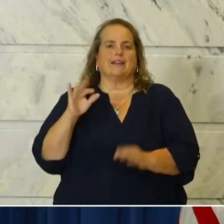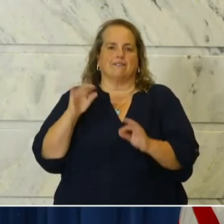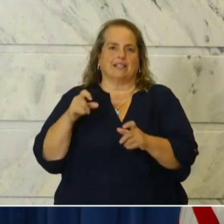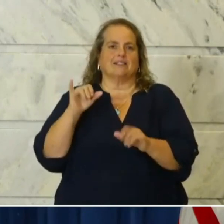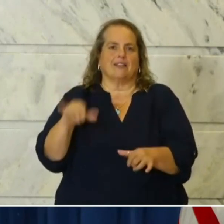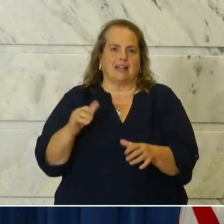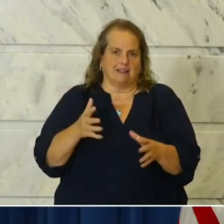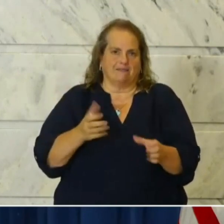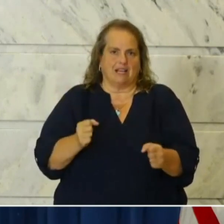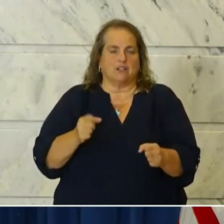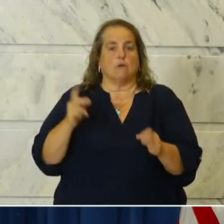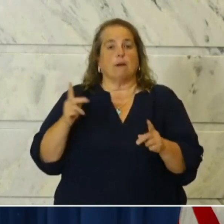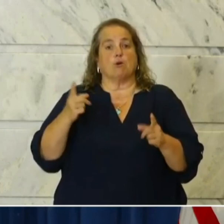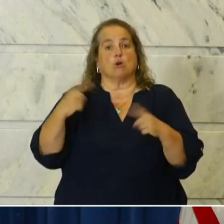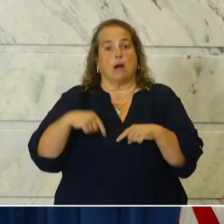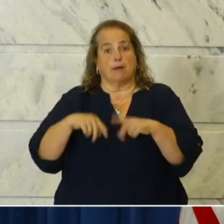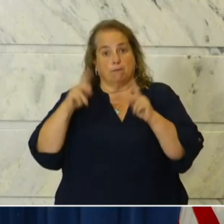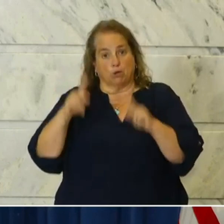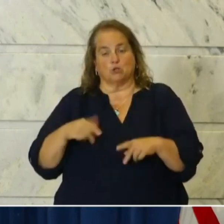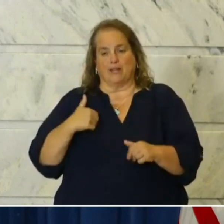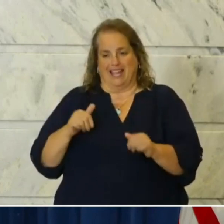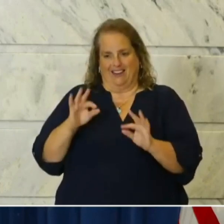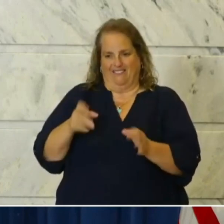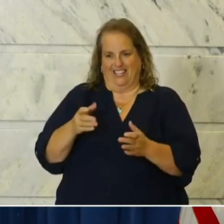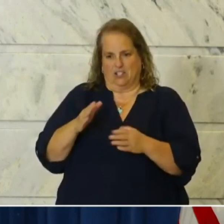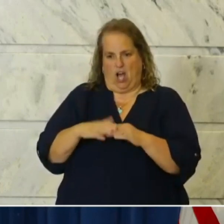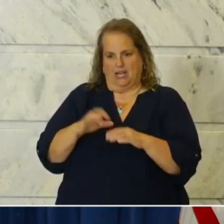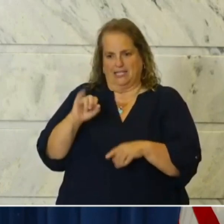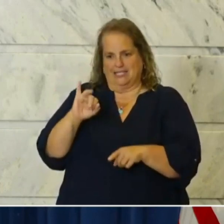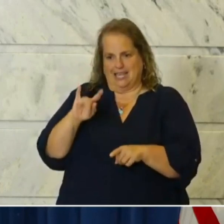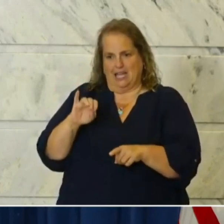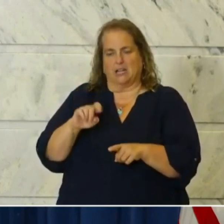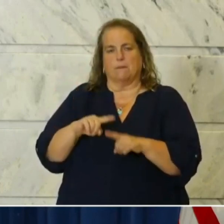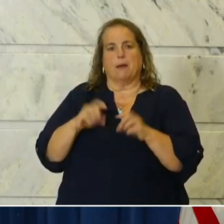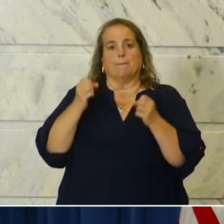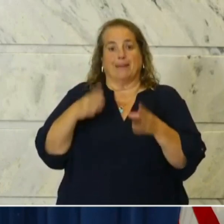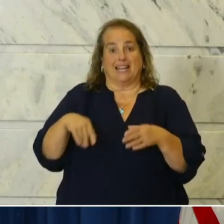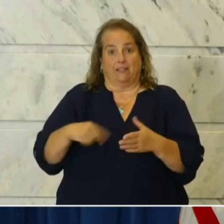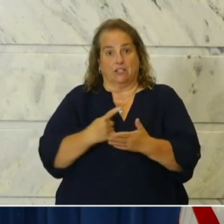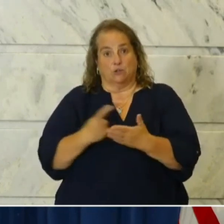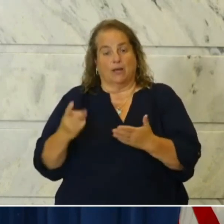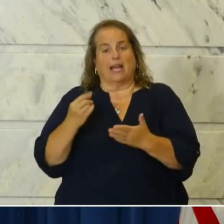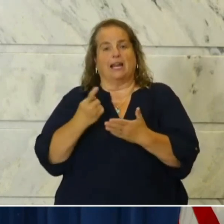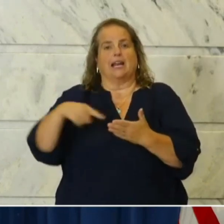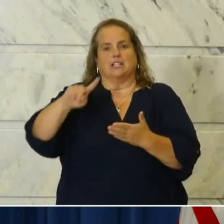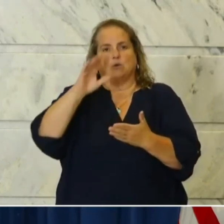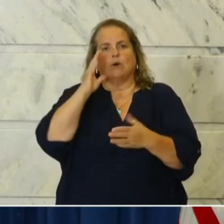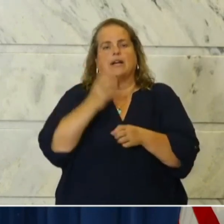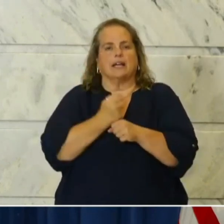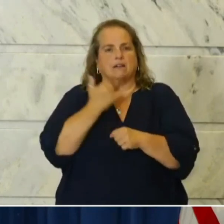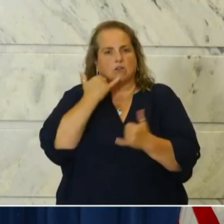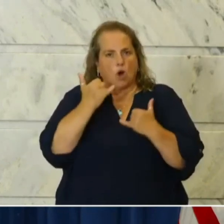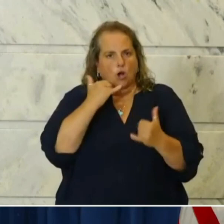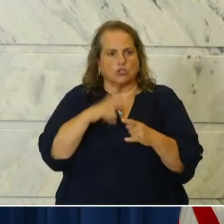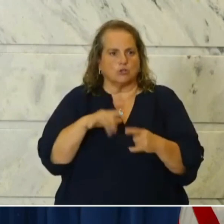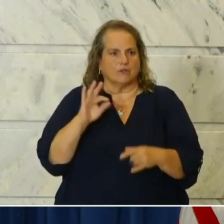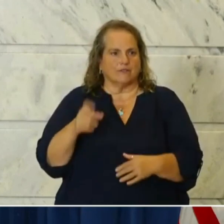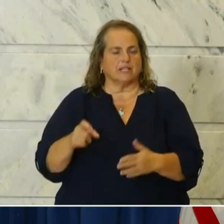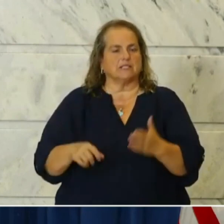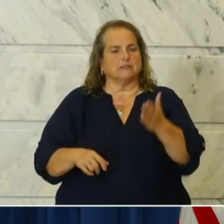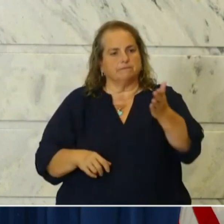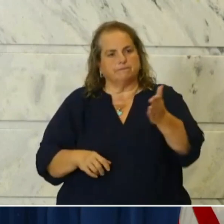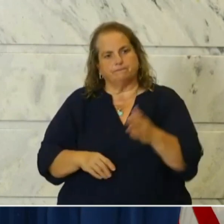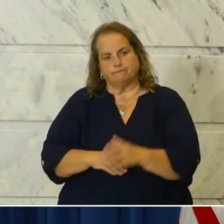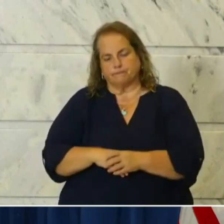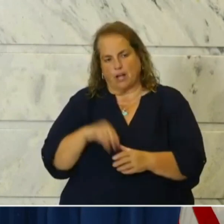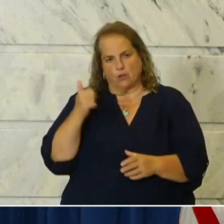that come in person, we can fix them there, but a lot of others this week and next week are going to be getting calls to fix them over the phone. Does the state